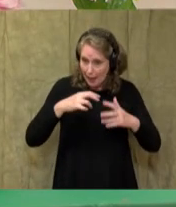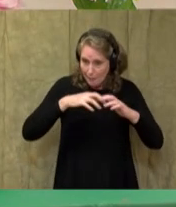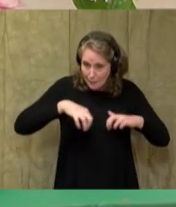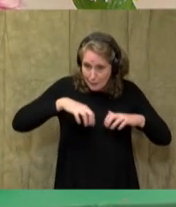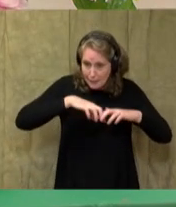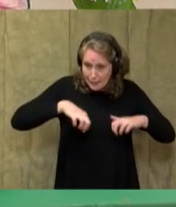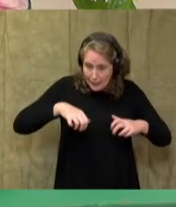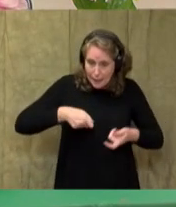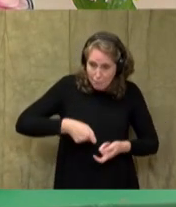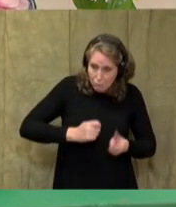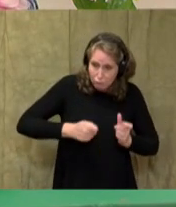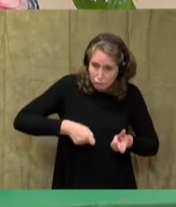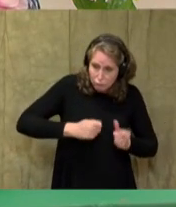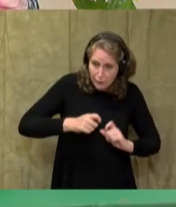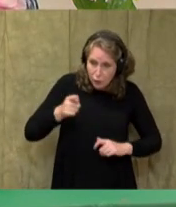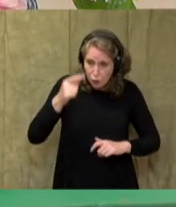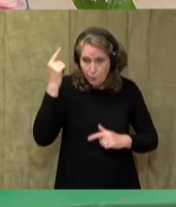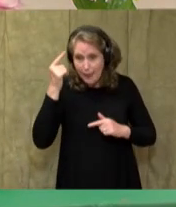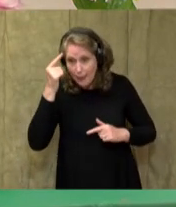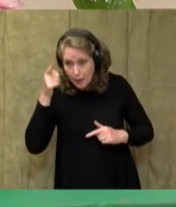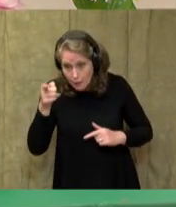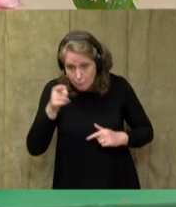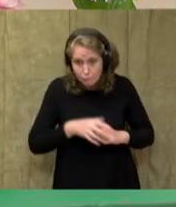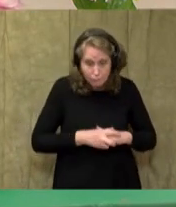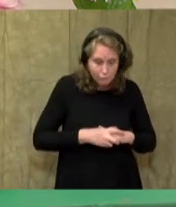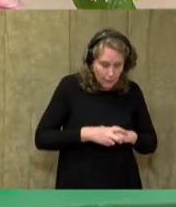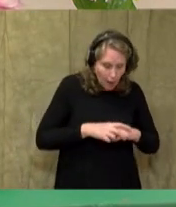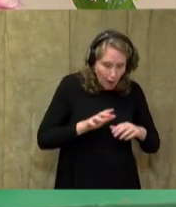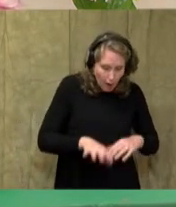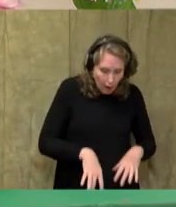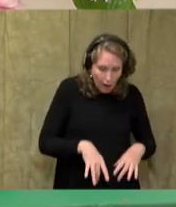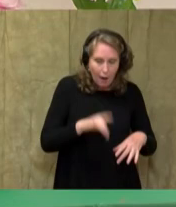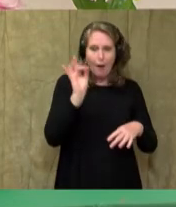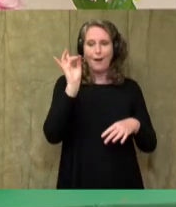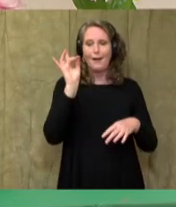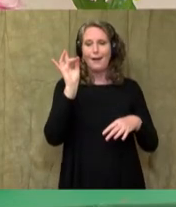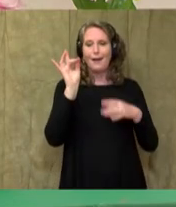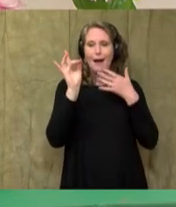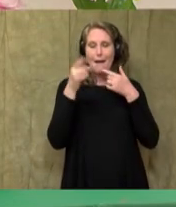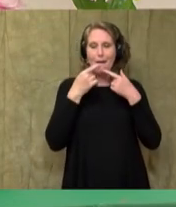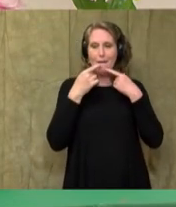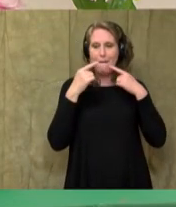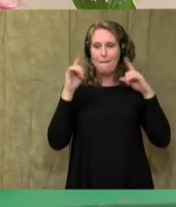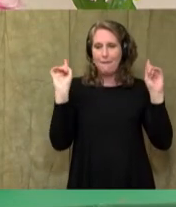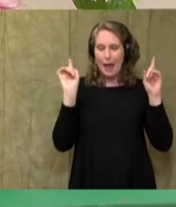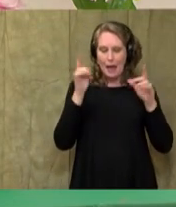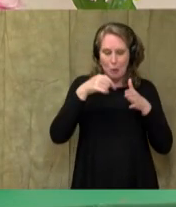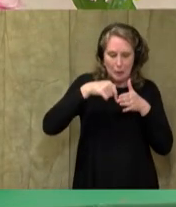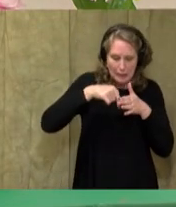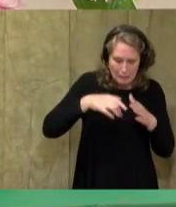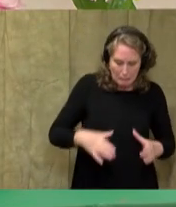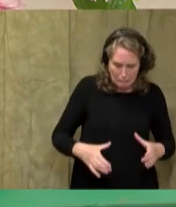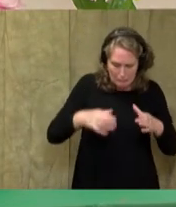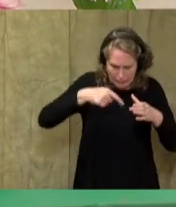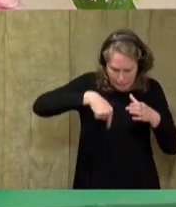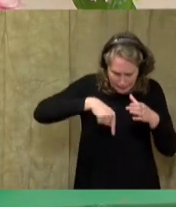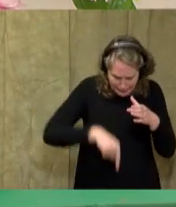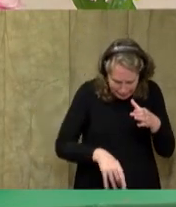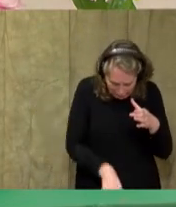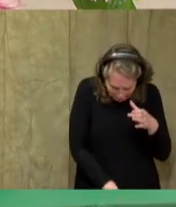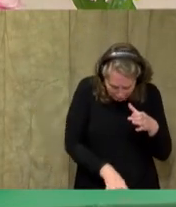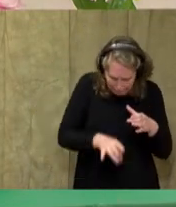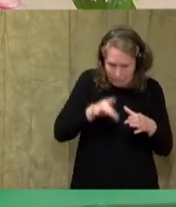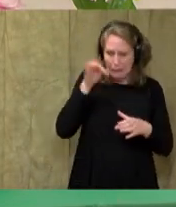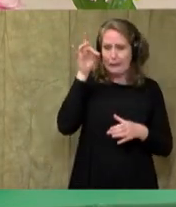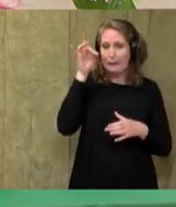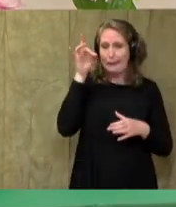you be thinking, okay? And I've got it here, found it deep in the bottom of